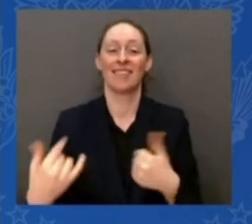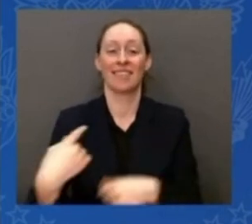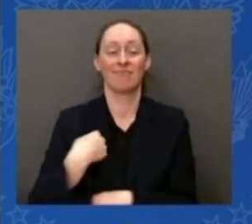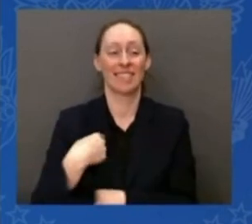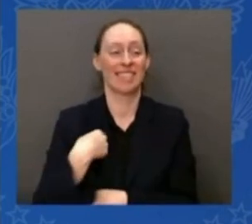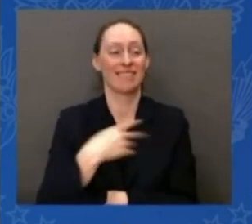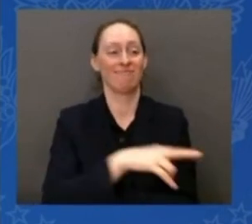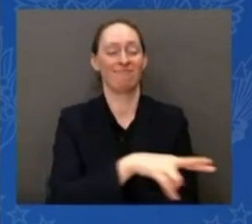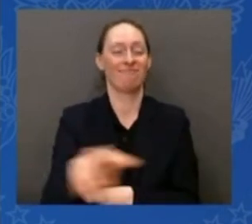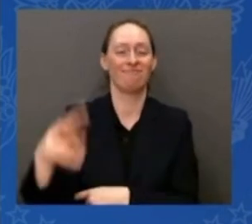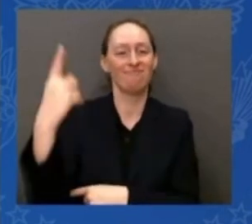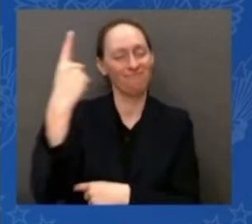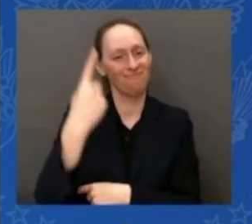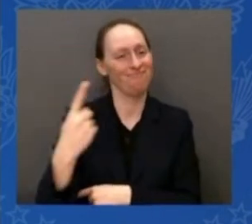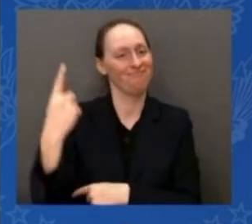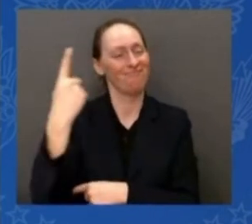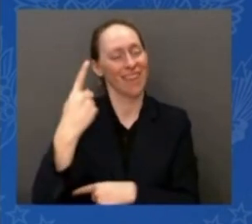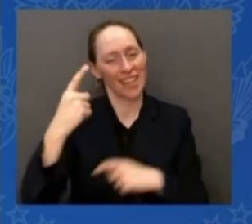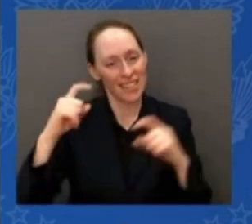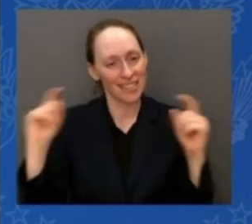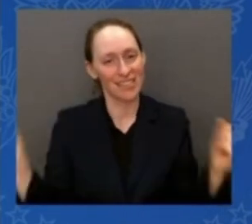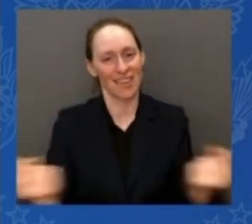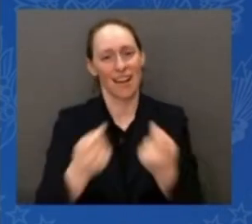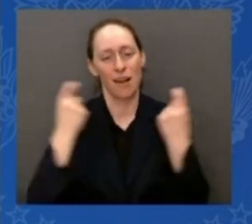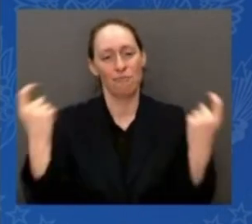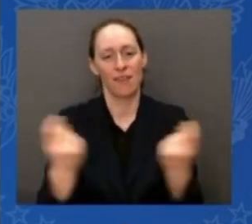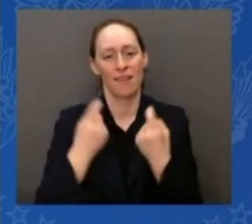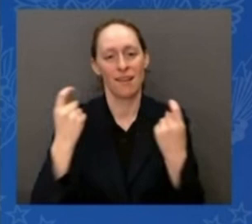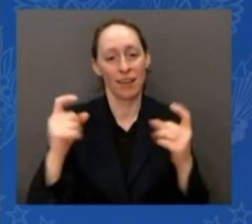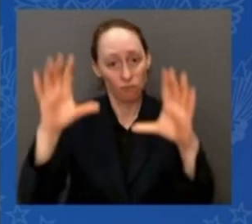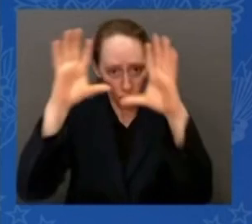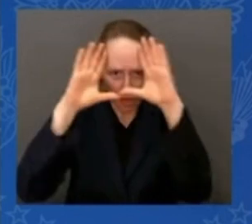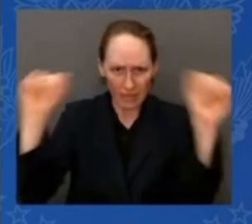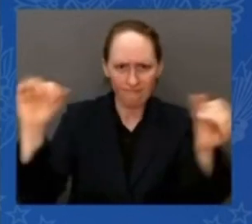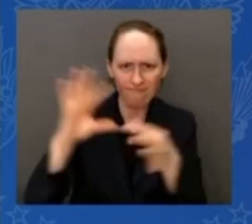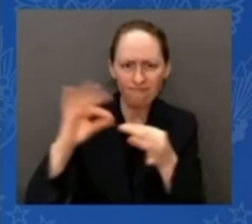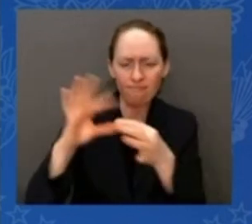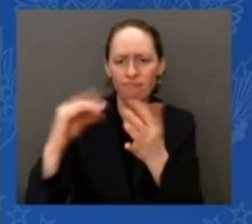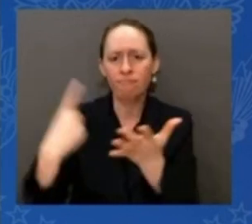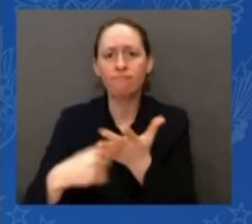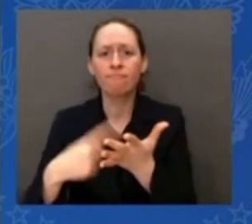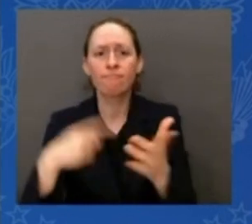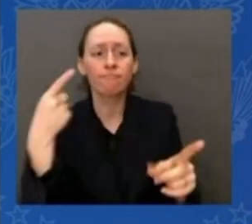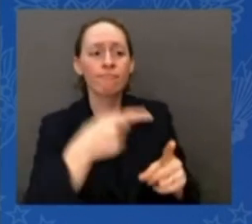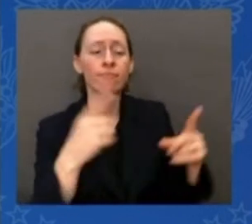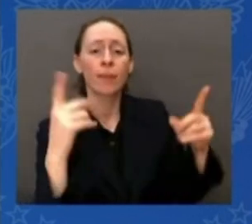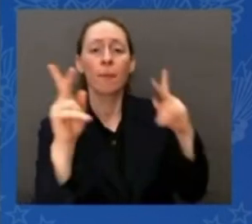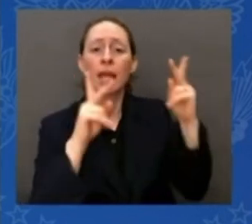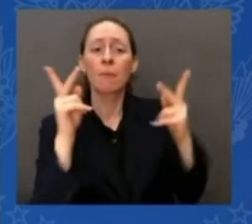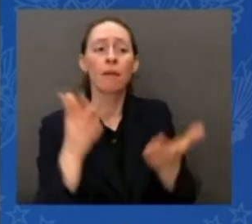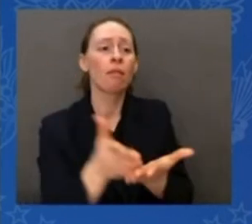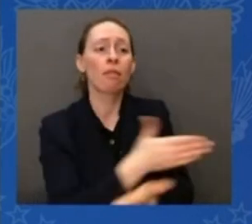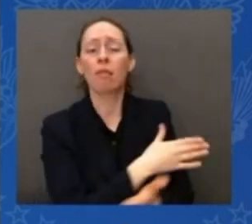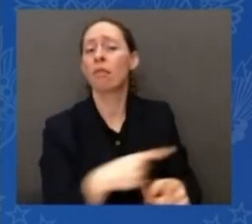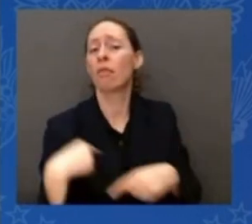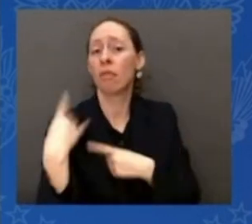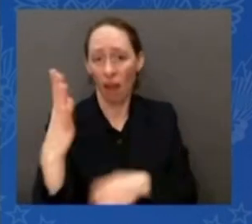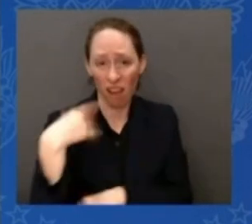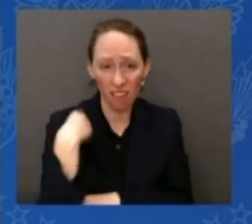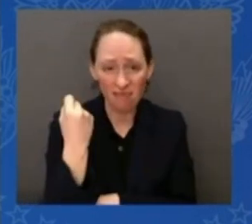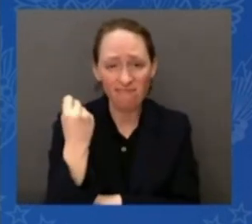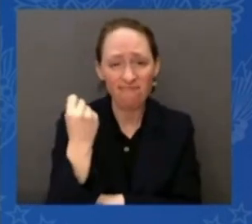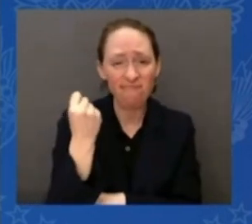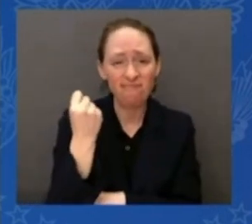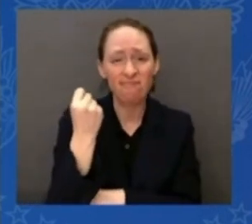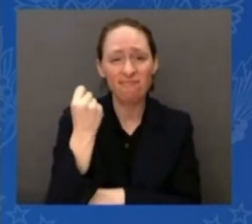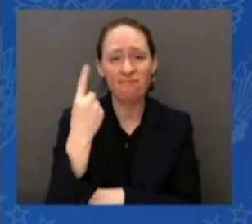forgotten or invisible, I know what he means because I have spent my career fighting for them to be seen. So to all workers who are toiling in